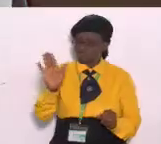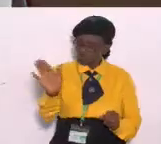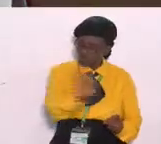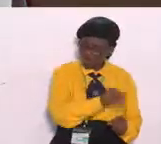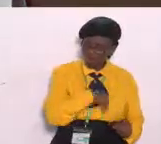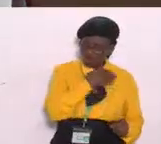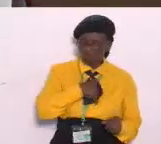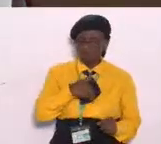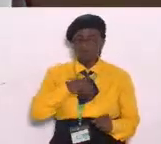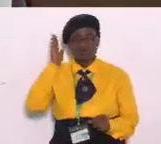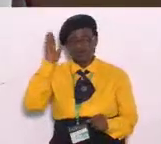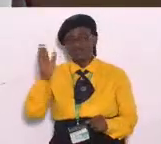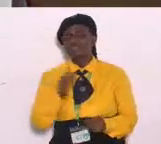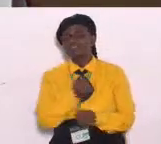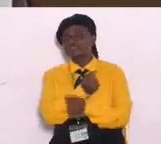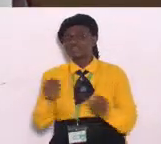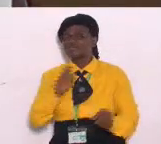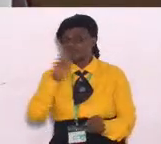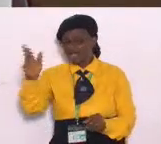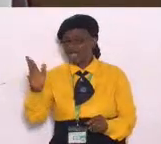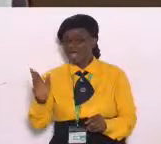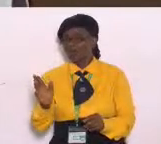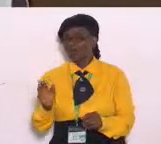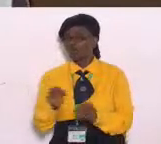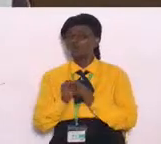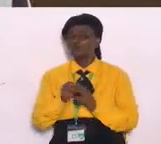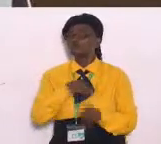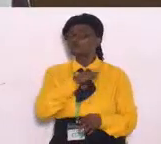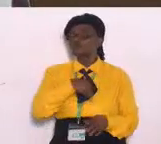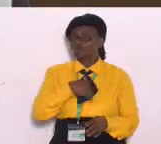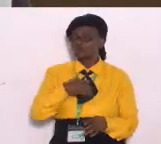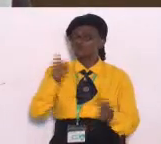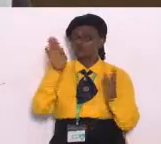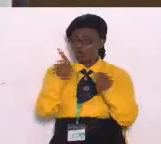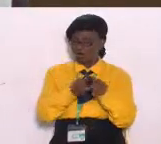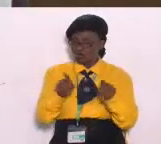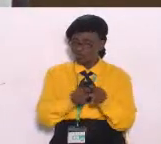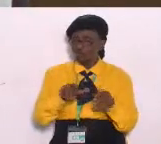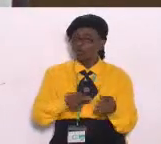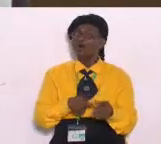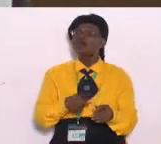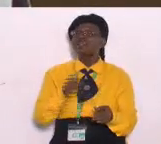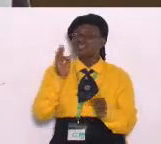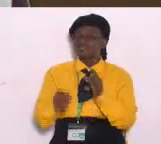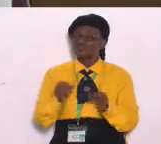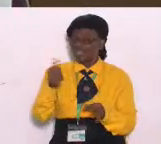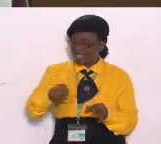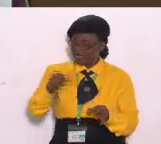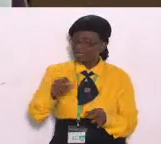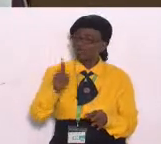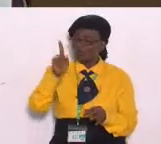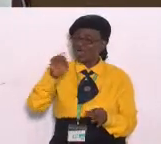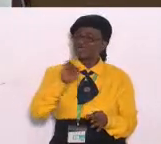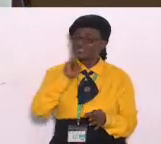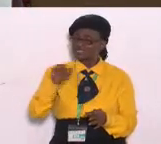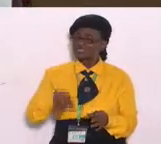on the way, well, you have to hurry up now, because I'm about to pray for salvation.